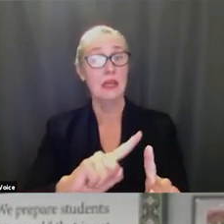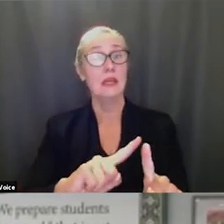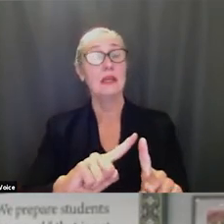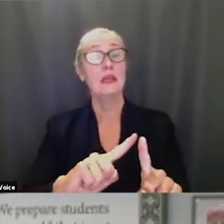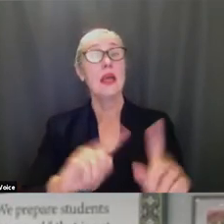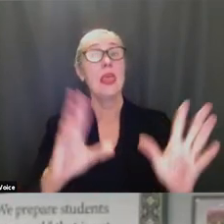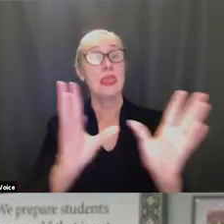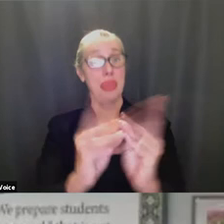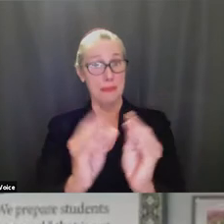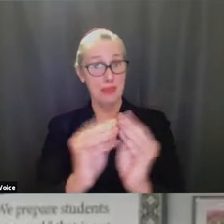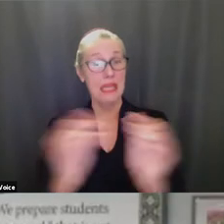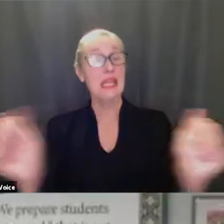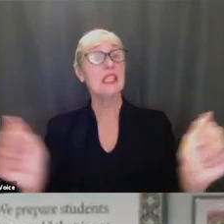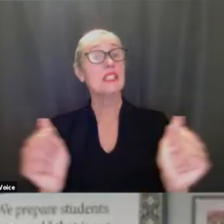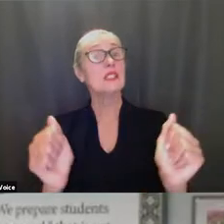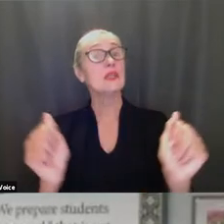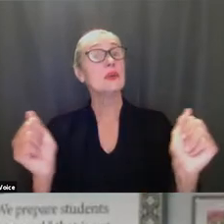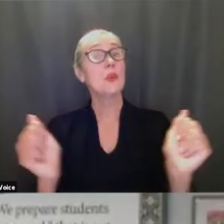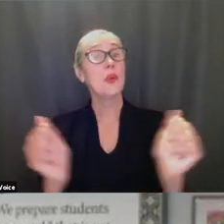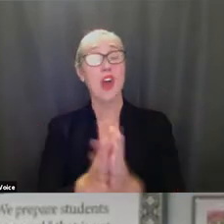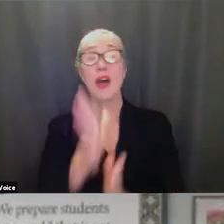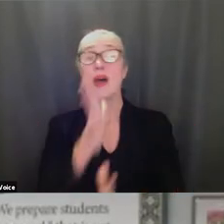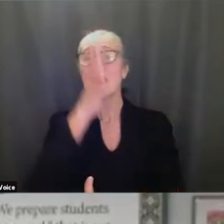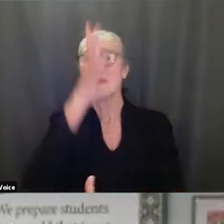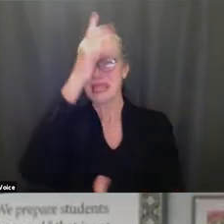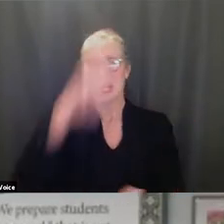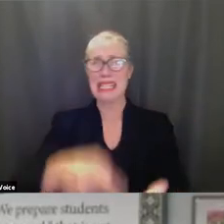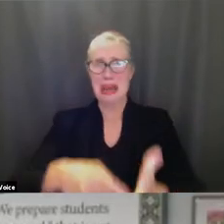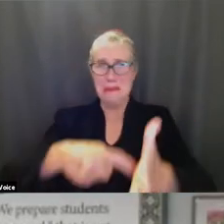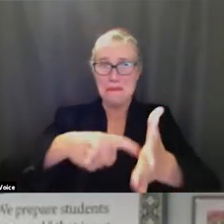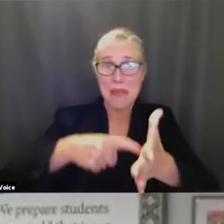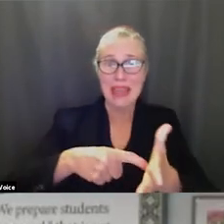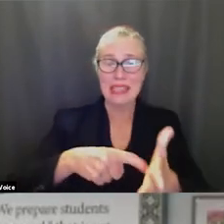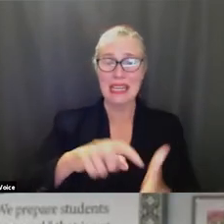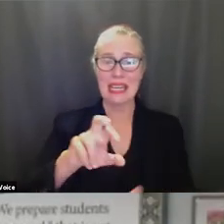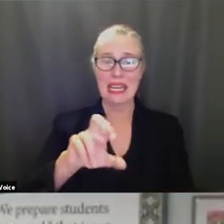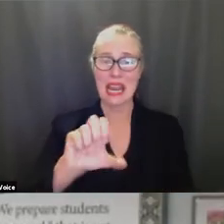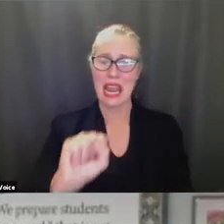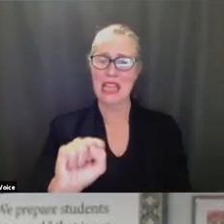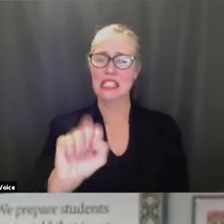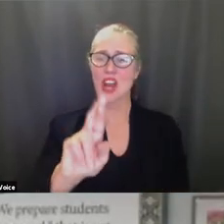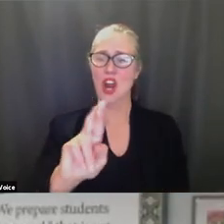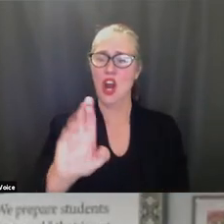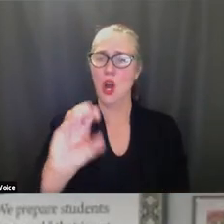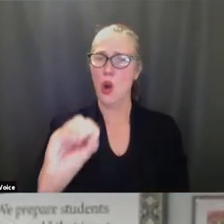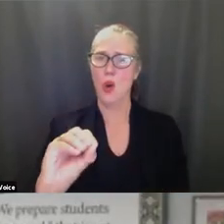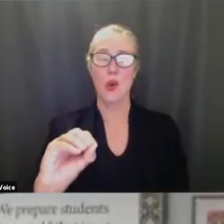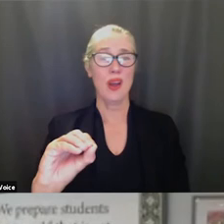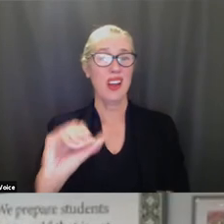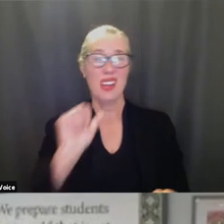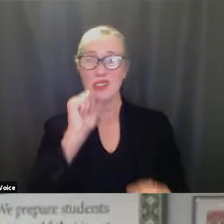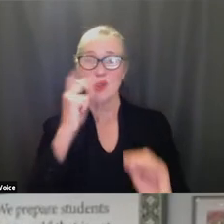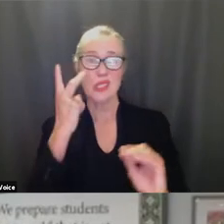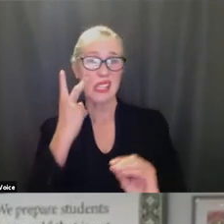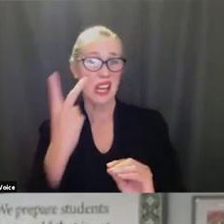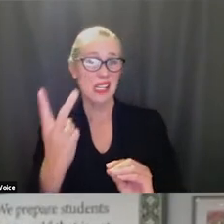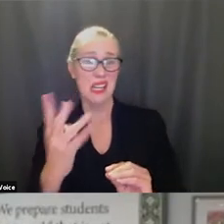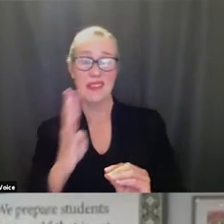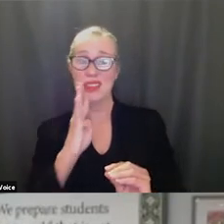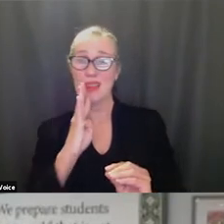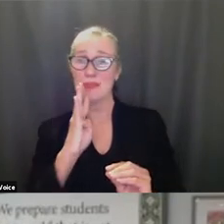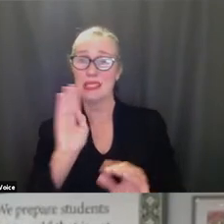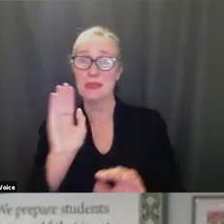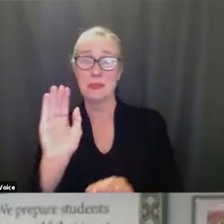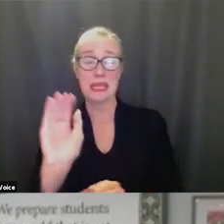where there were parents demanding an sro and i don't see any of them speaking tonight